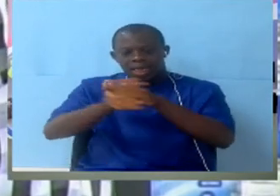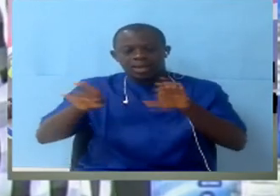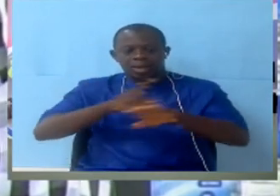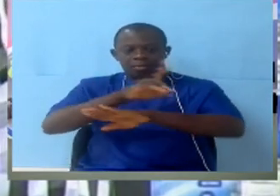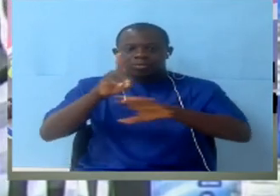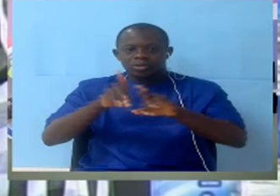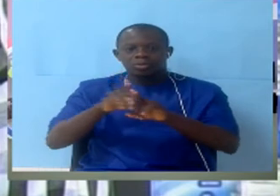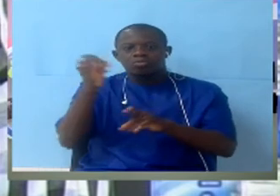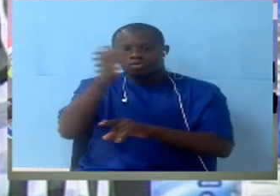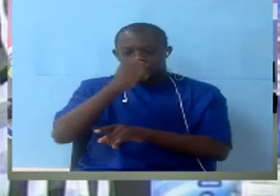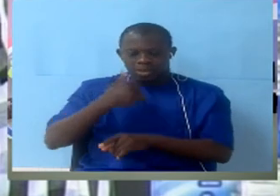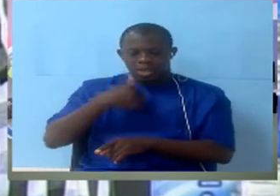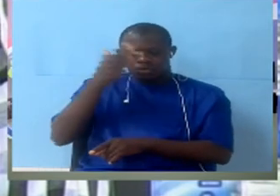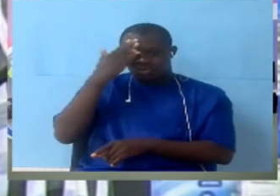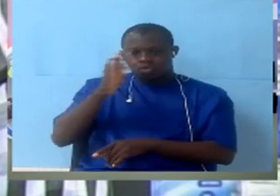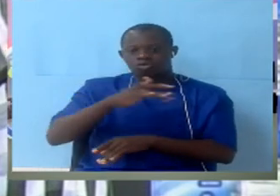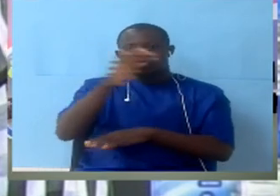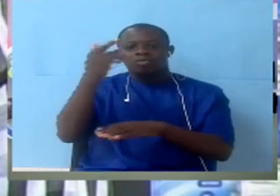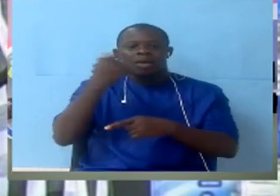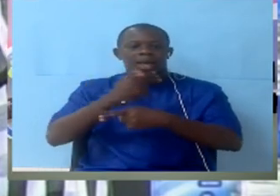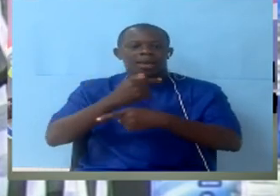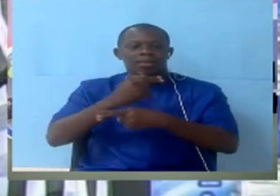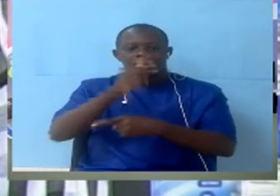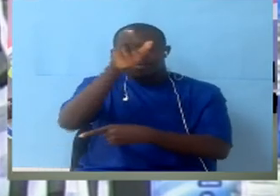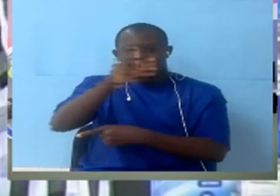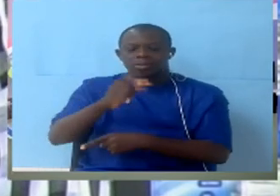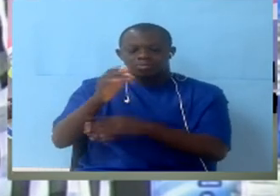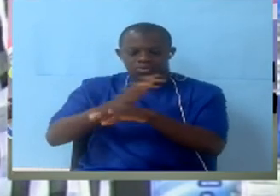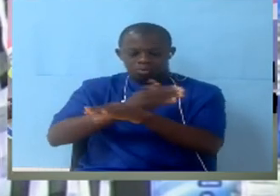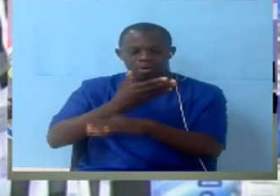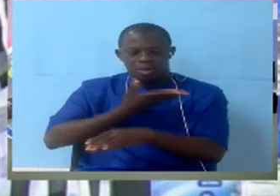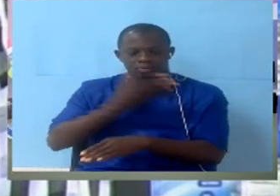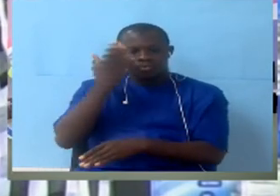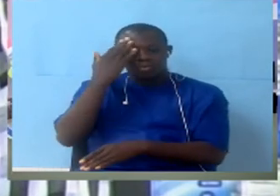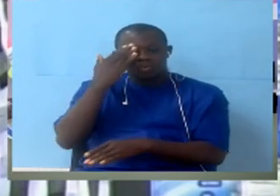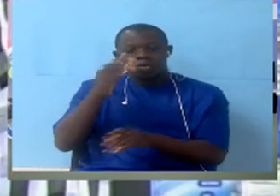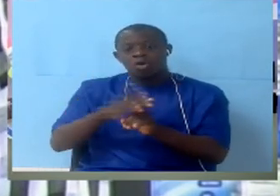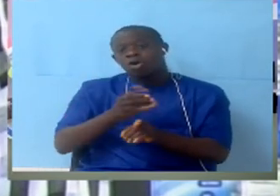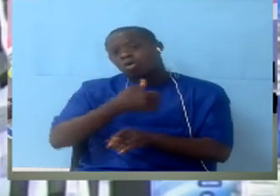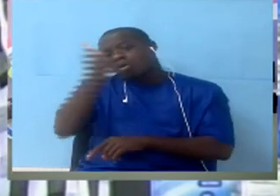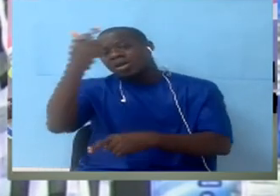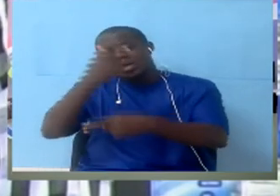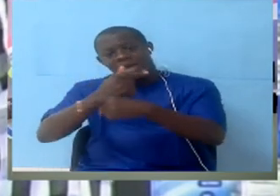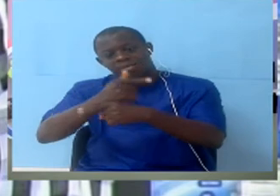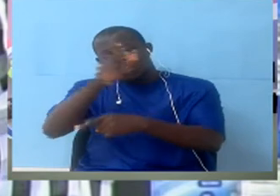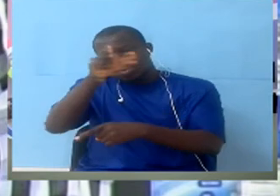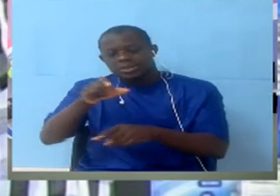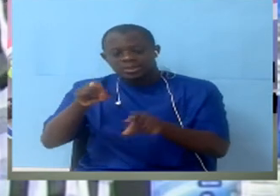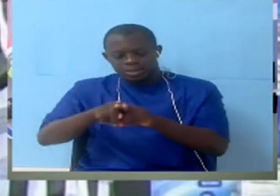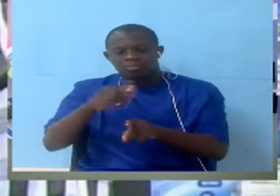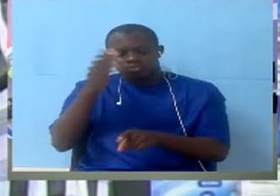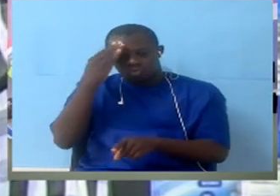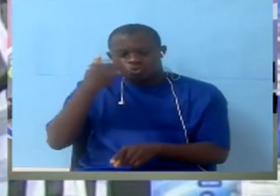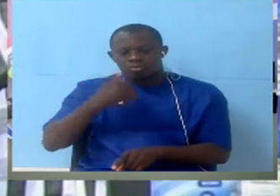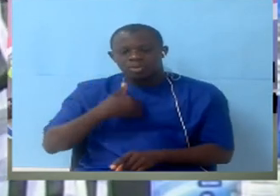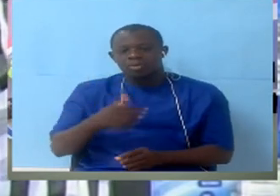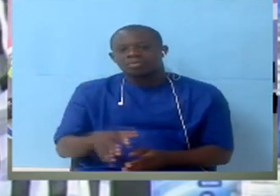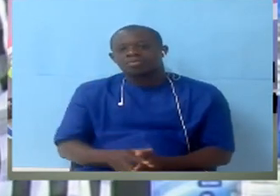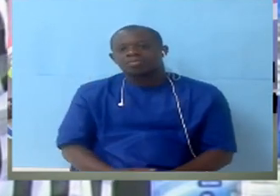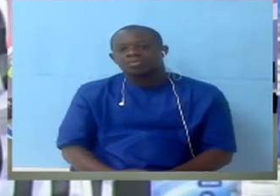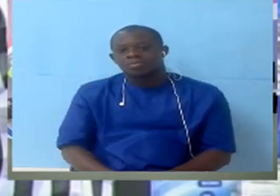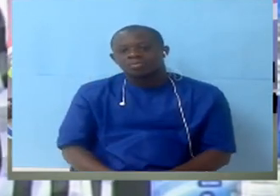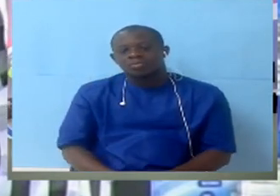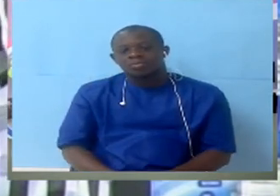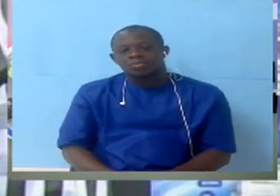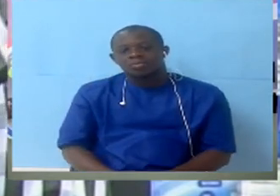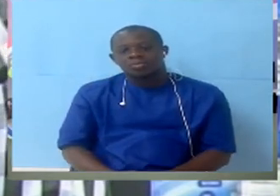some civilians there. Munu si ben dol fom biye lon ne fam. And some civilians there also know me. So ngataje duties